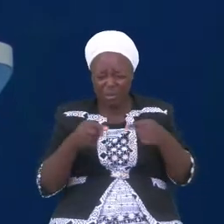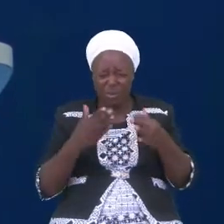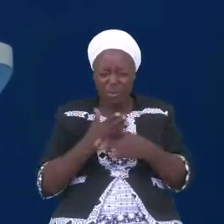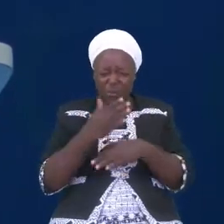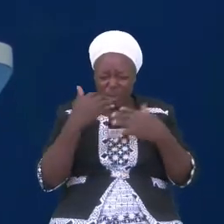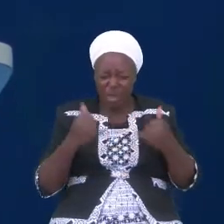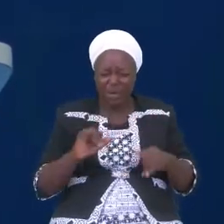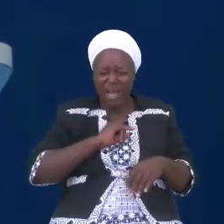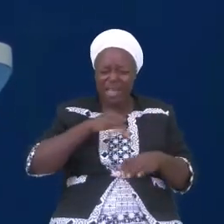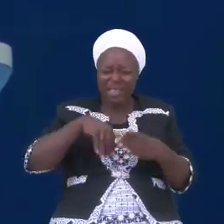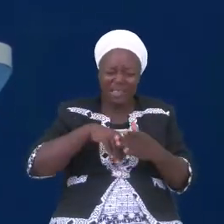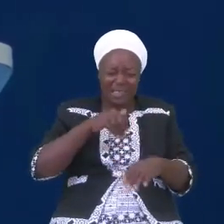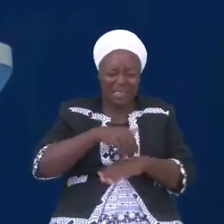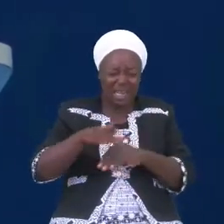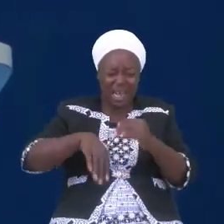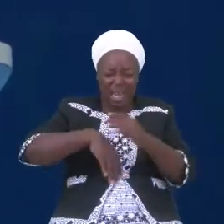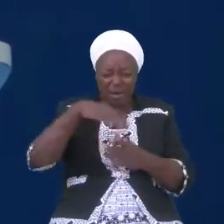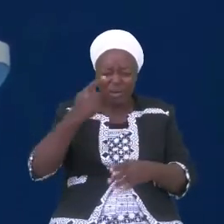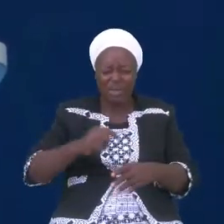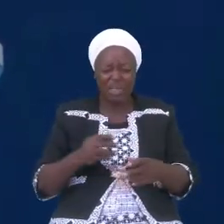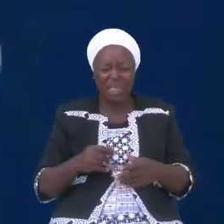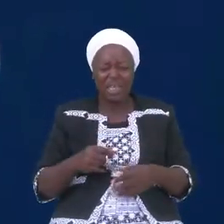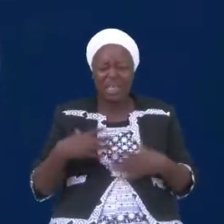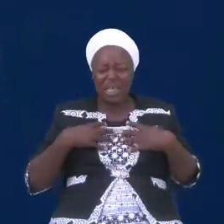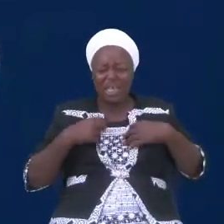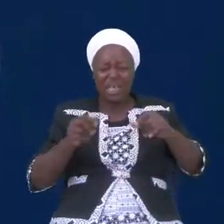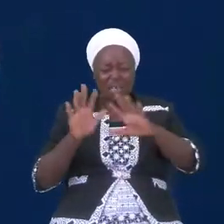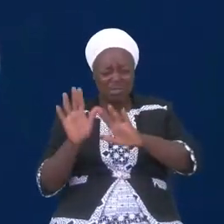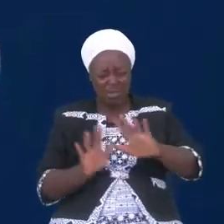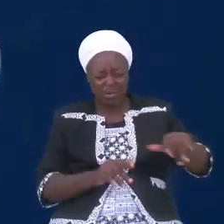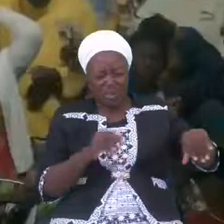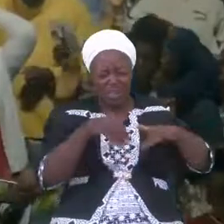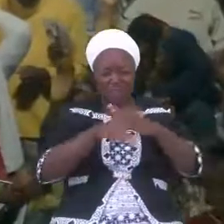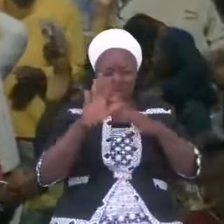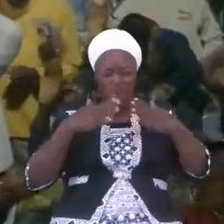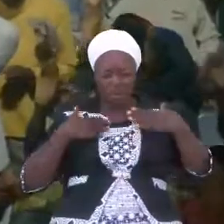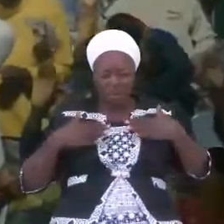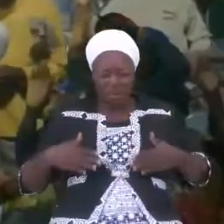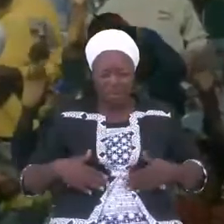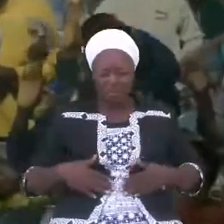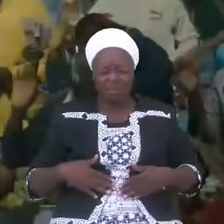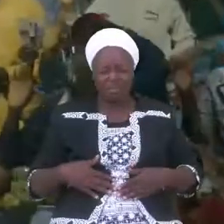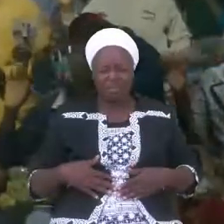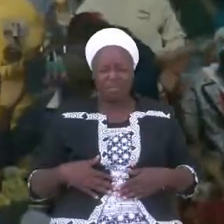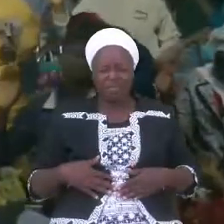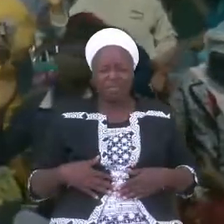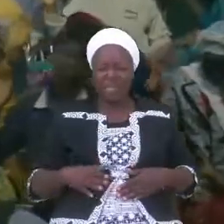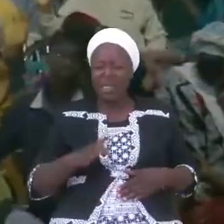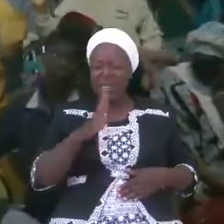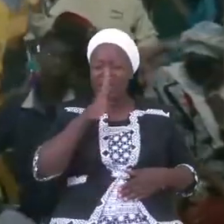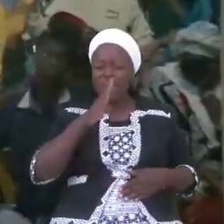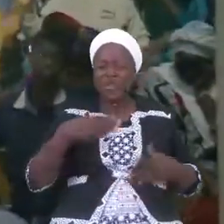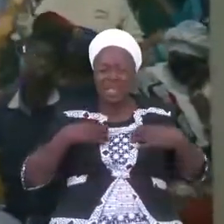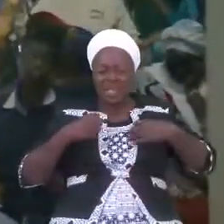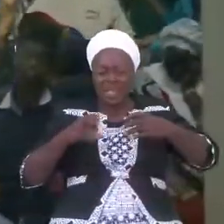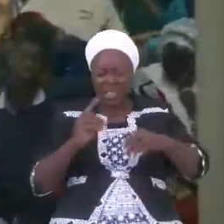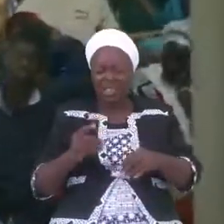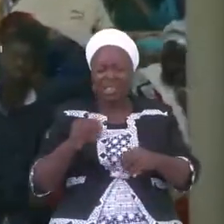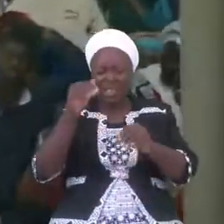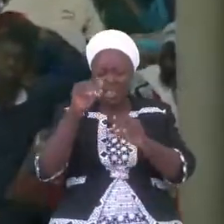send forth the healing streams into your body. Amen. Be healed